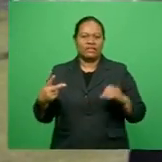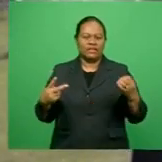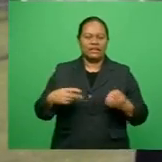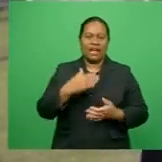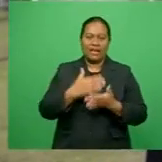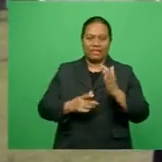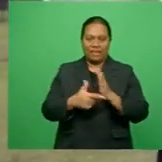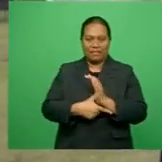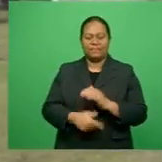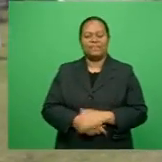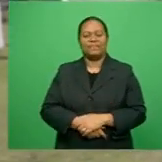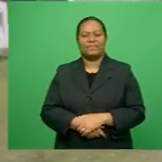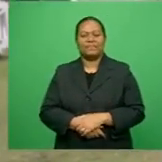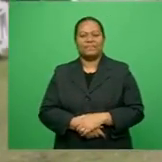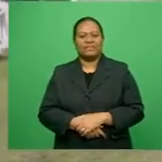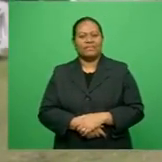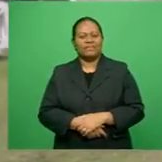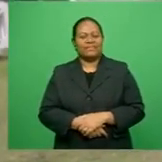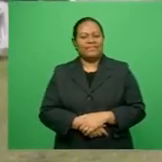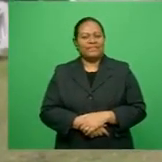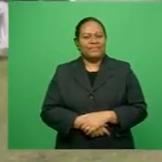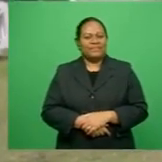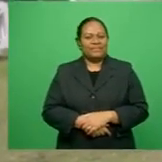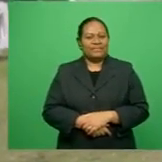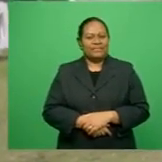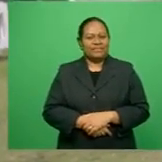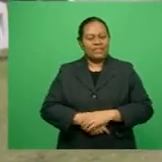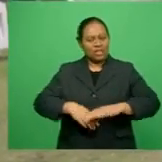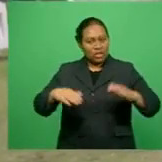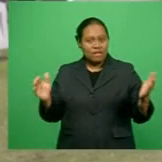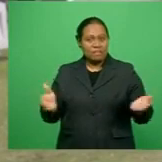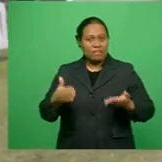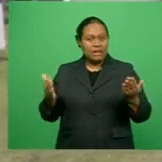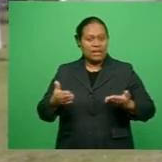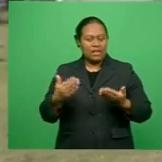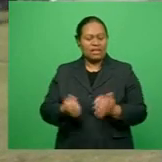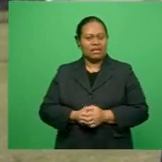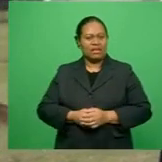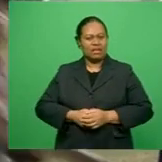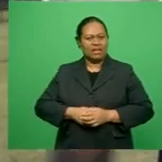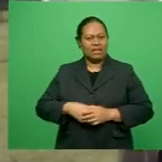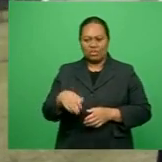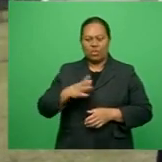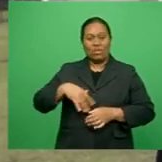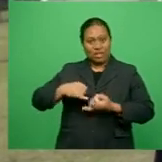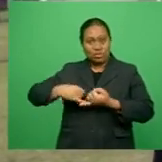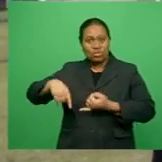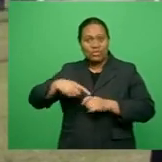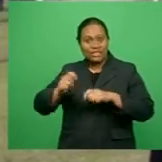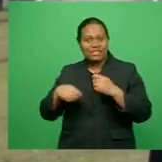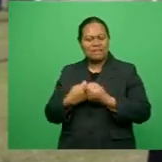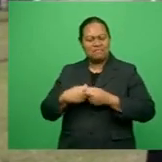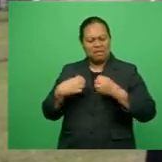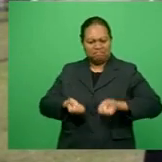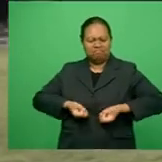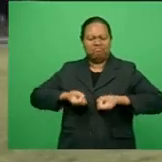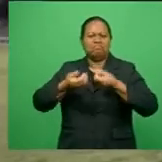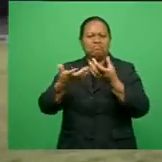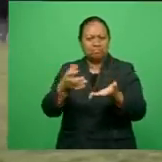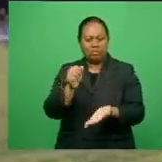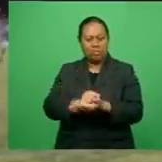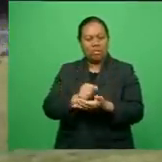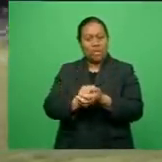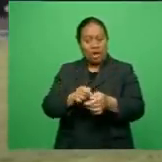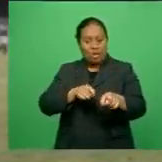We came today for win, but we played against a very committed SUVA side. As you know, most